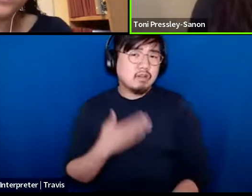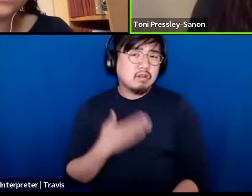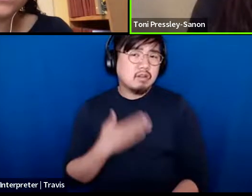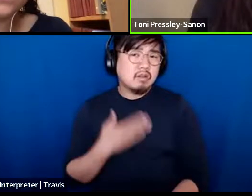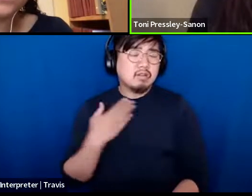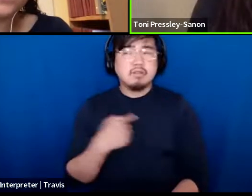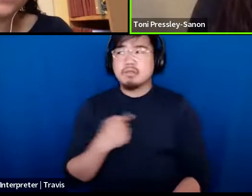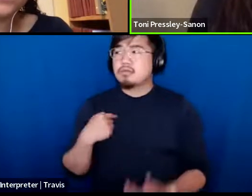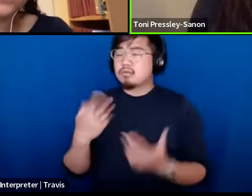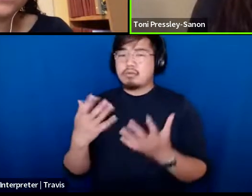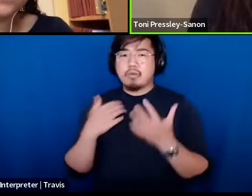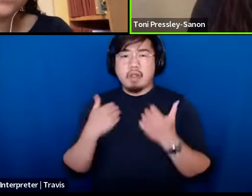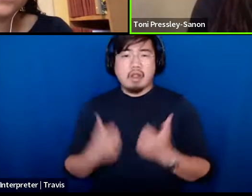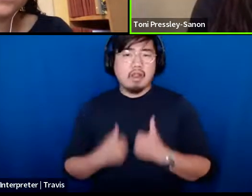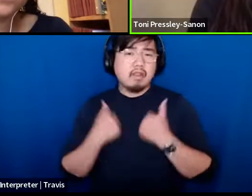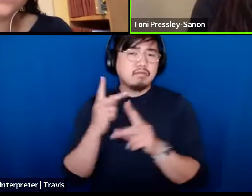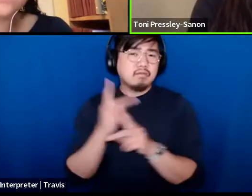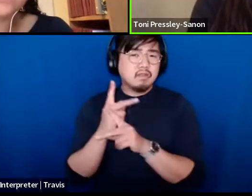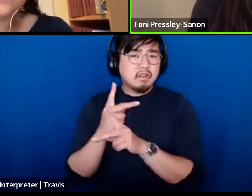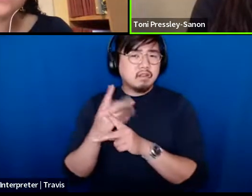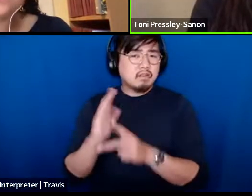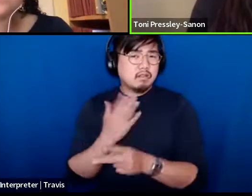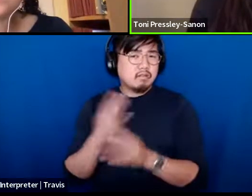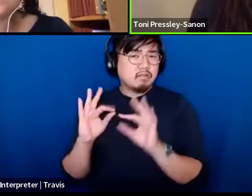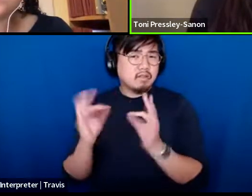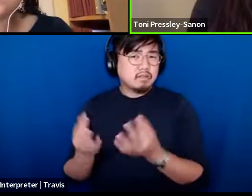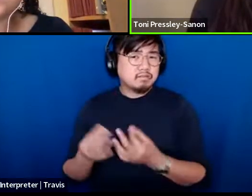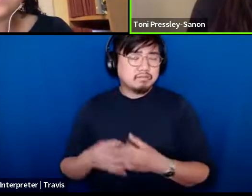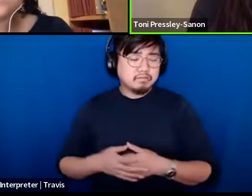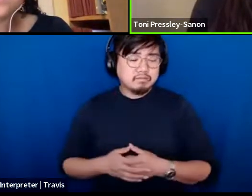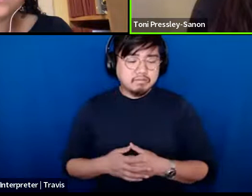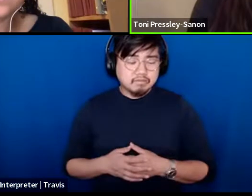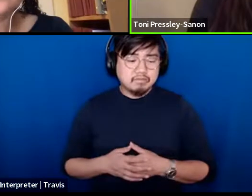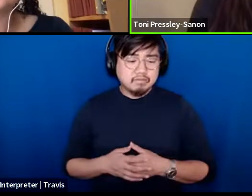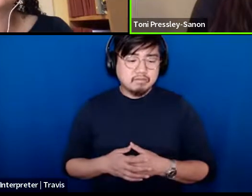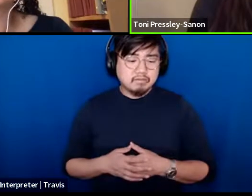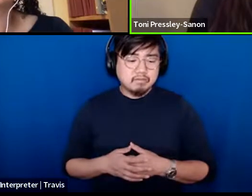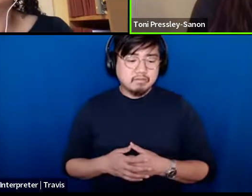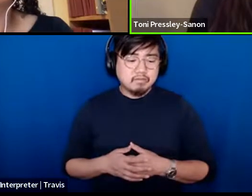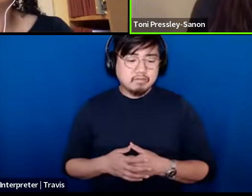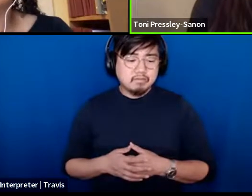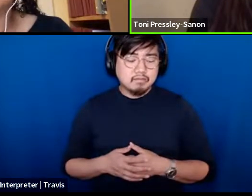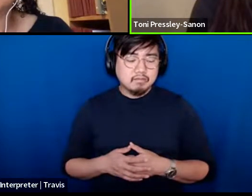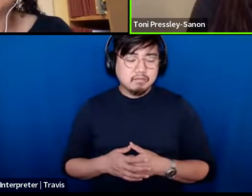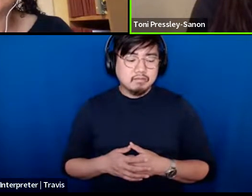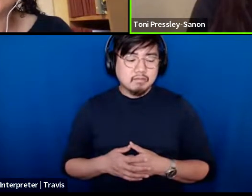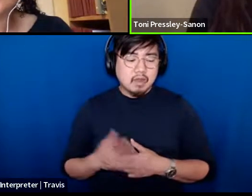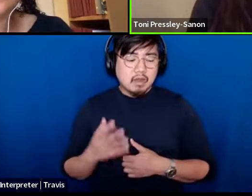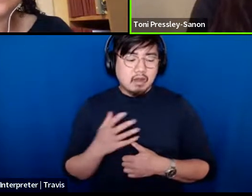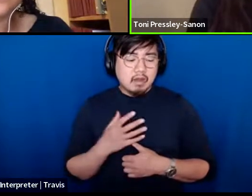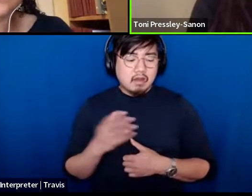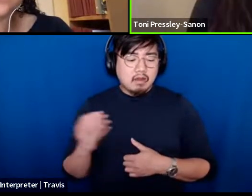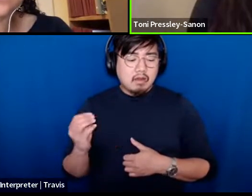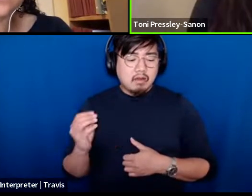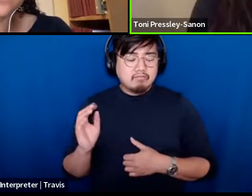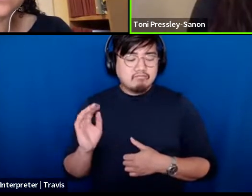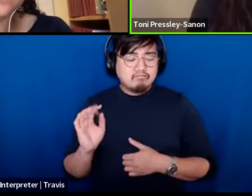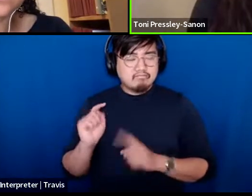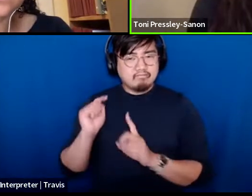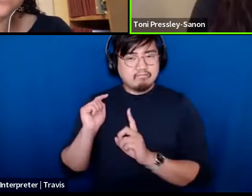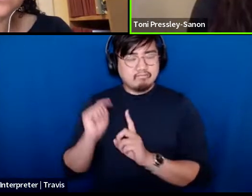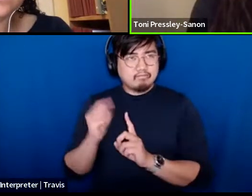families. And So with that in mind,